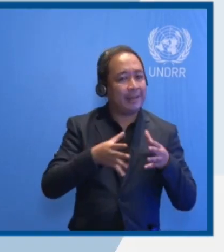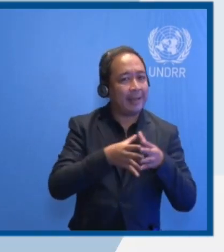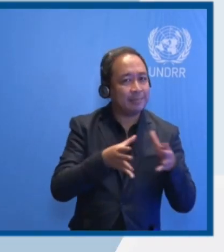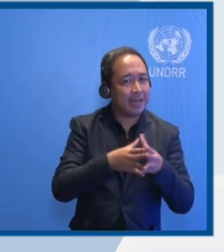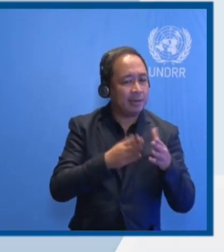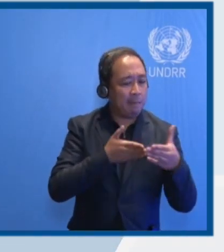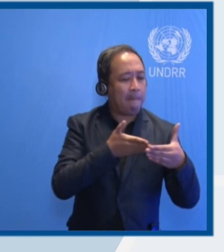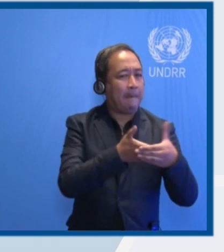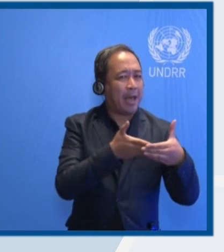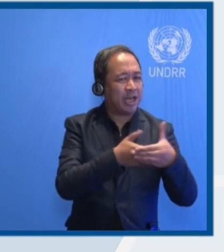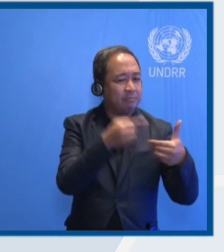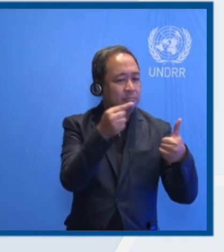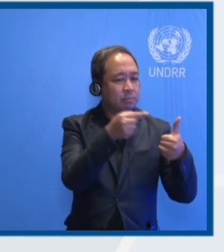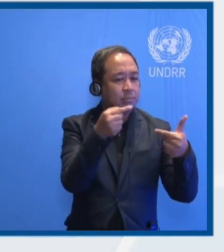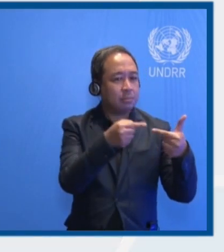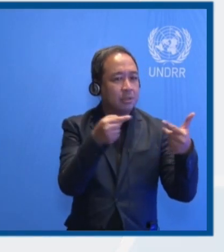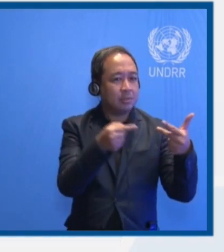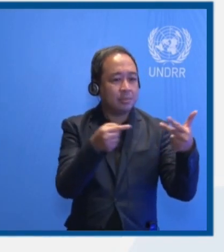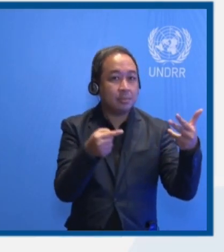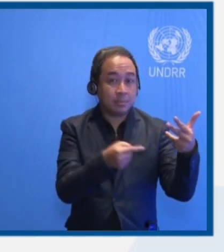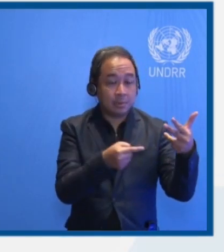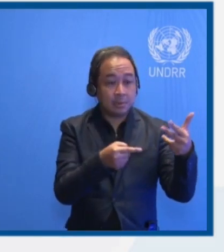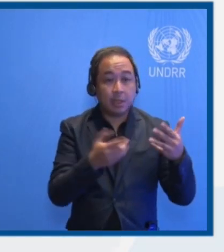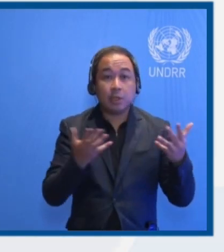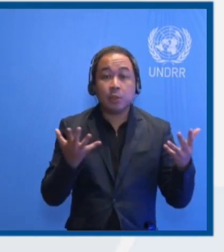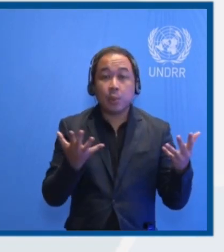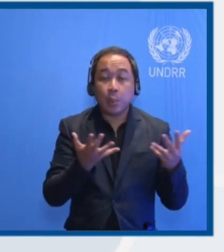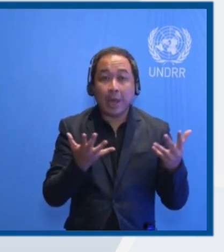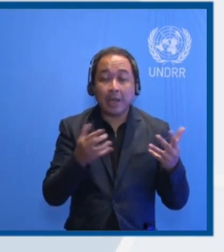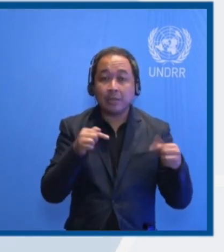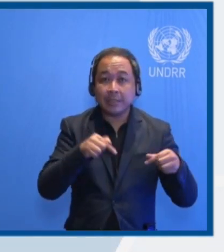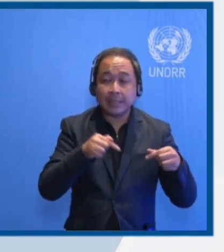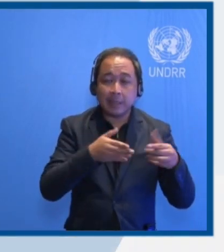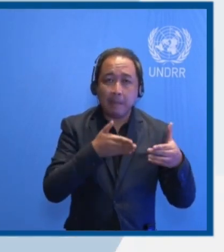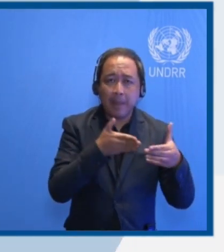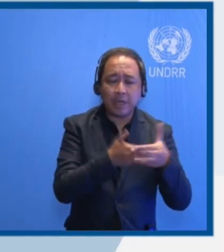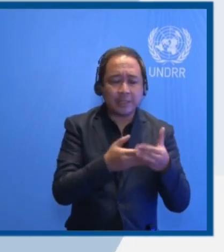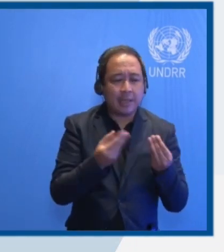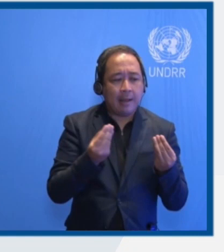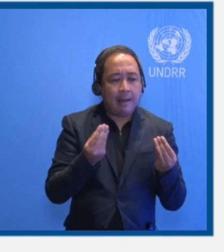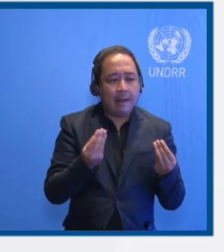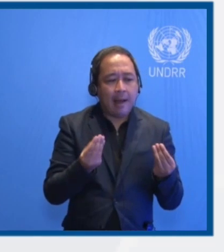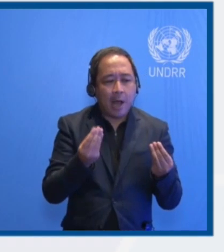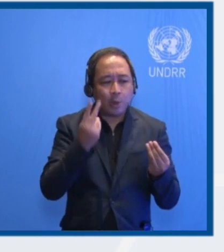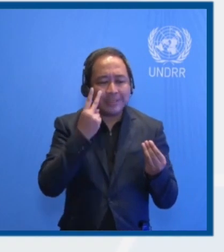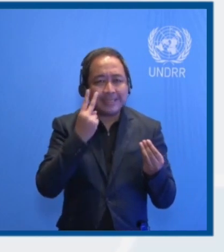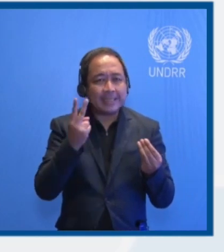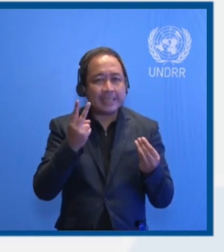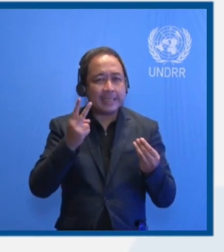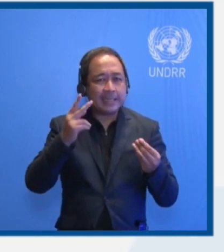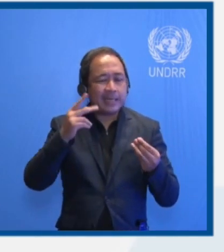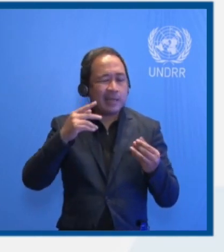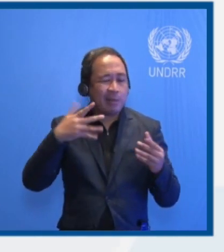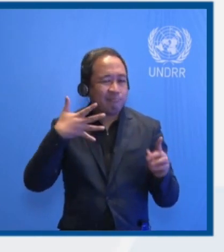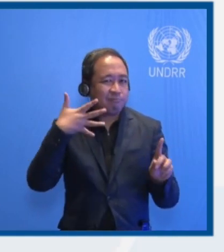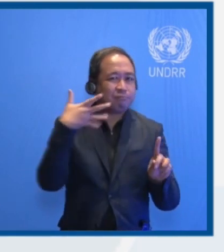the barriers to the implementation of nature-based solutions in disaster risk reduction? And how can we